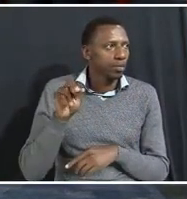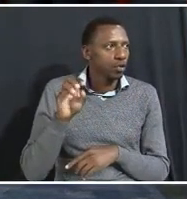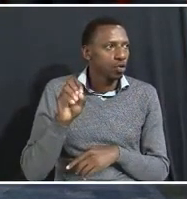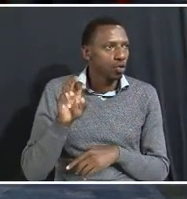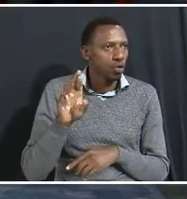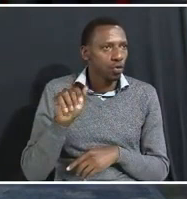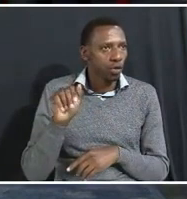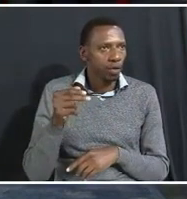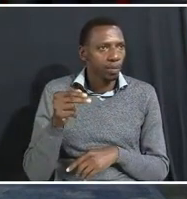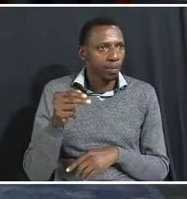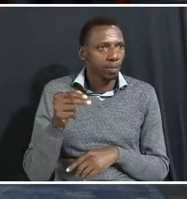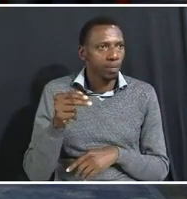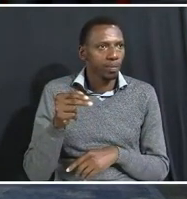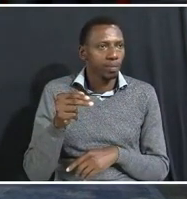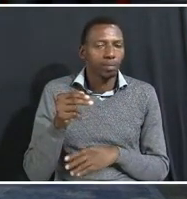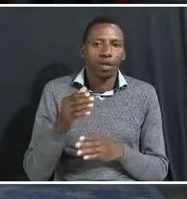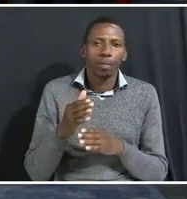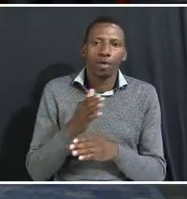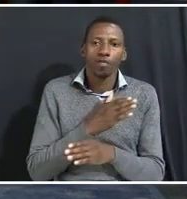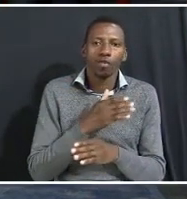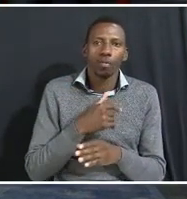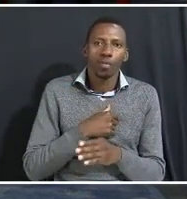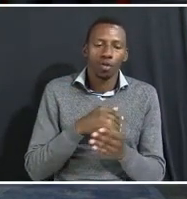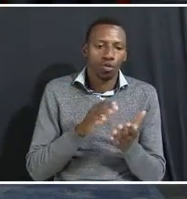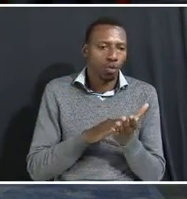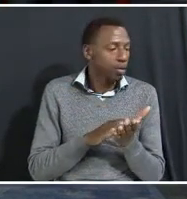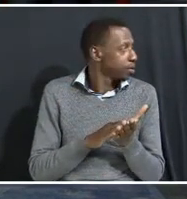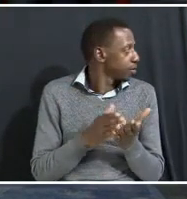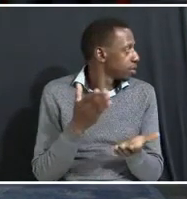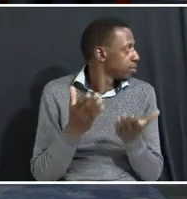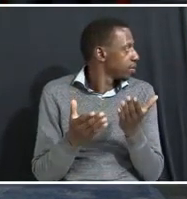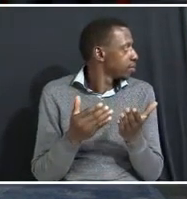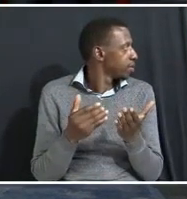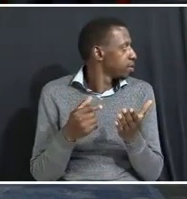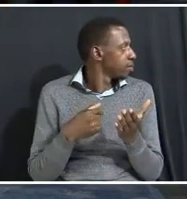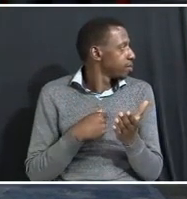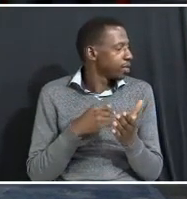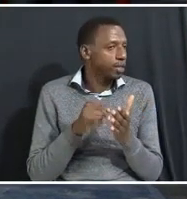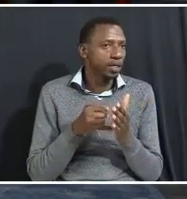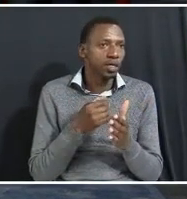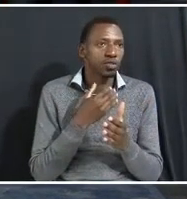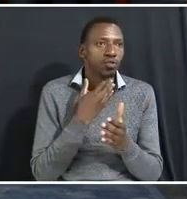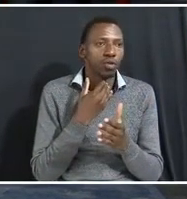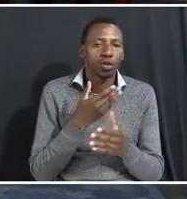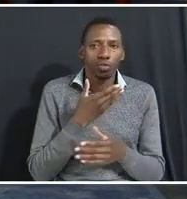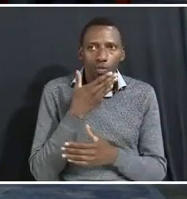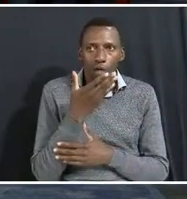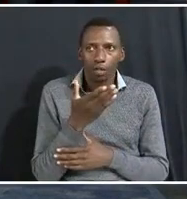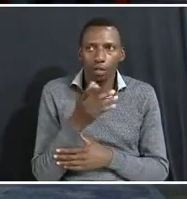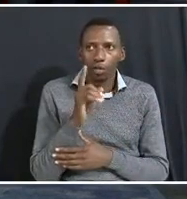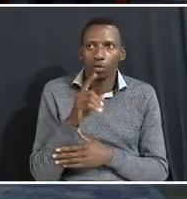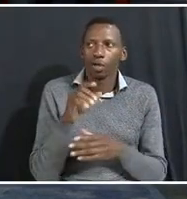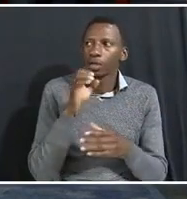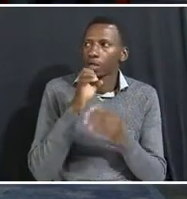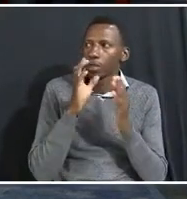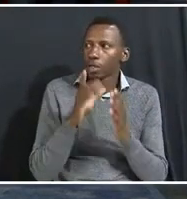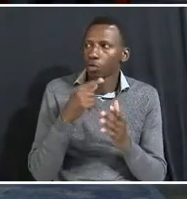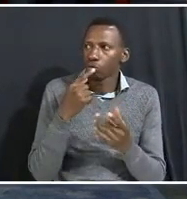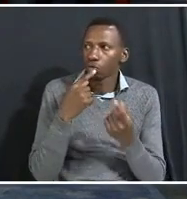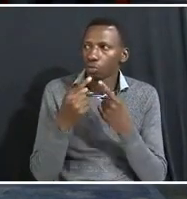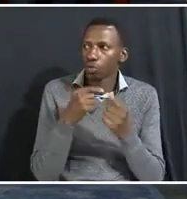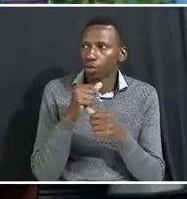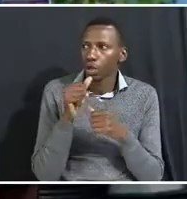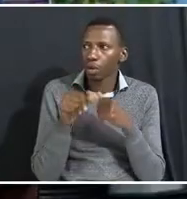Okay. Before I give my comments, maybe I would just want to answer one of the elders who has spoken